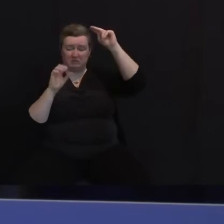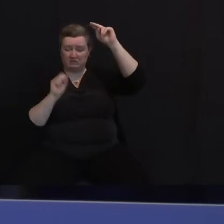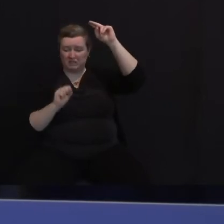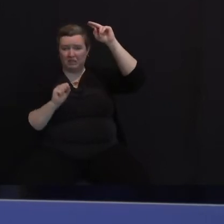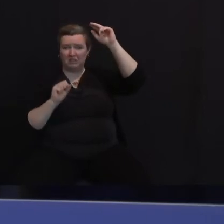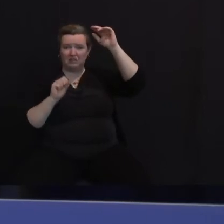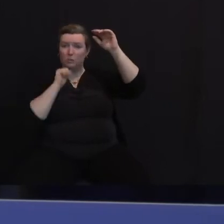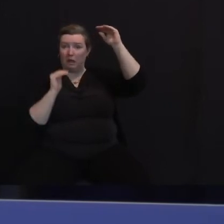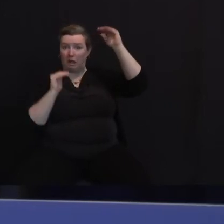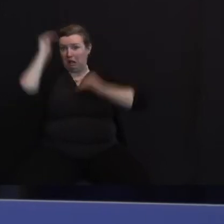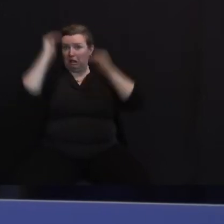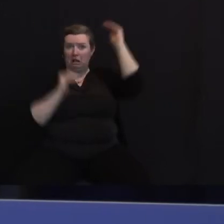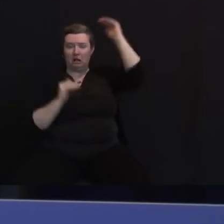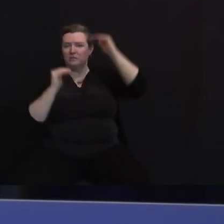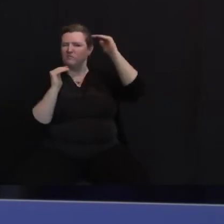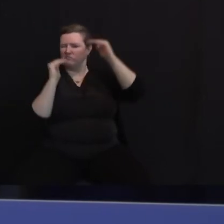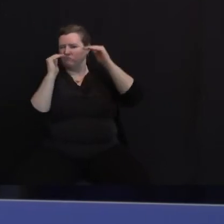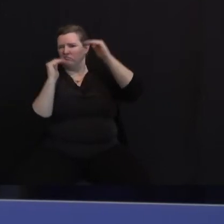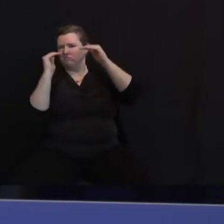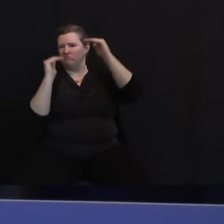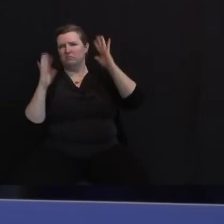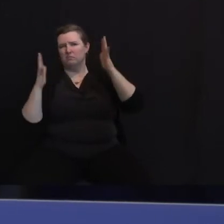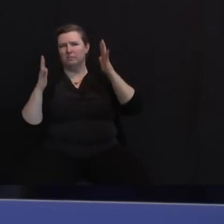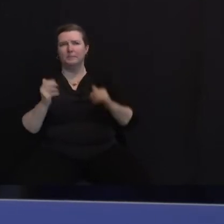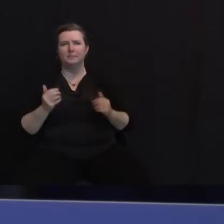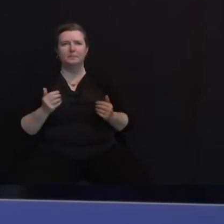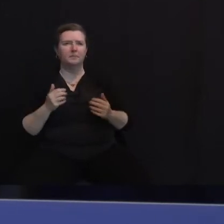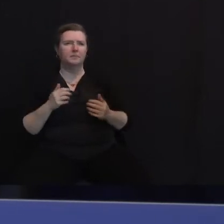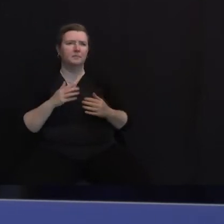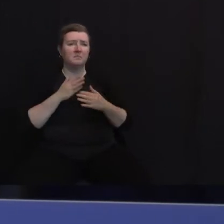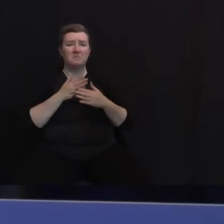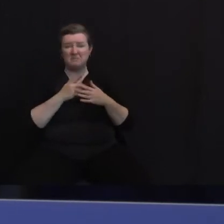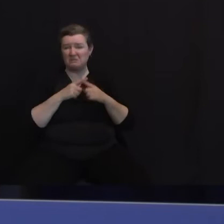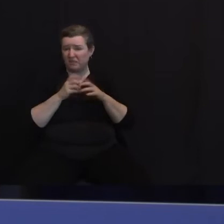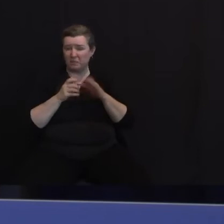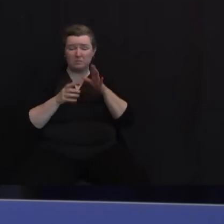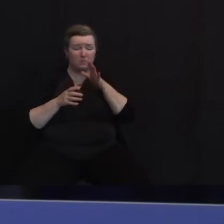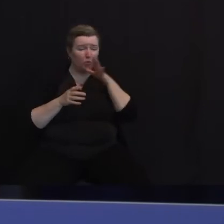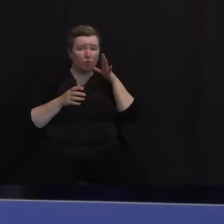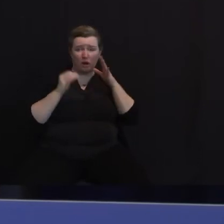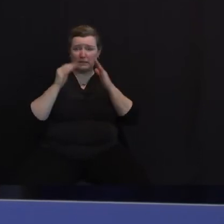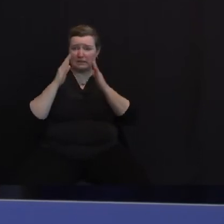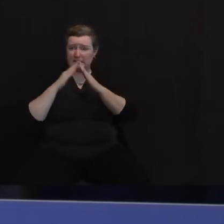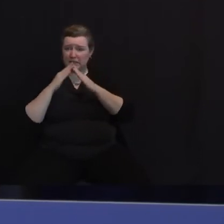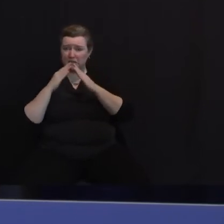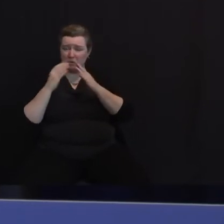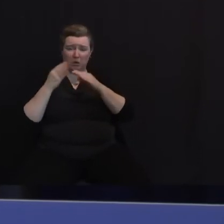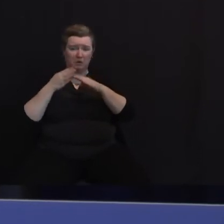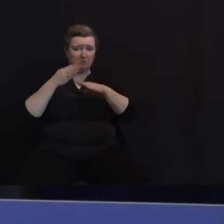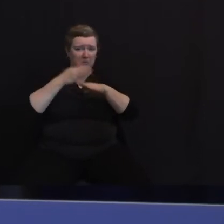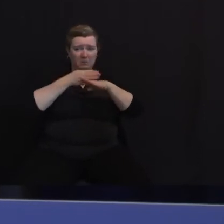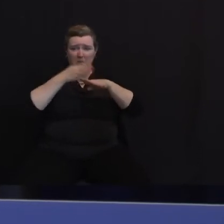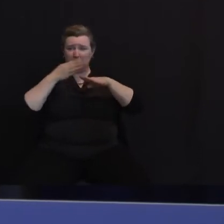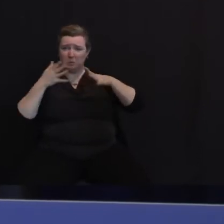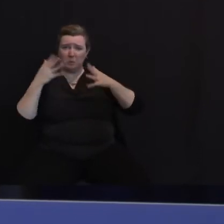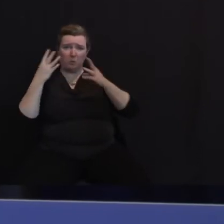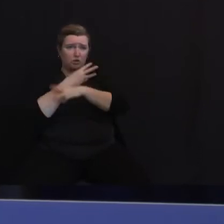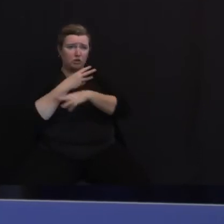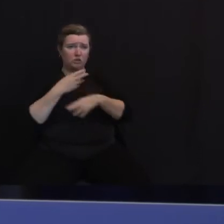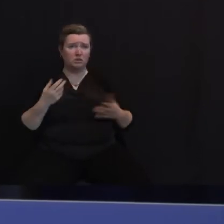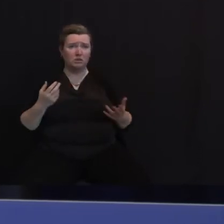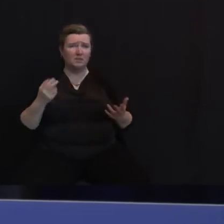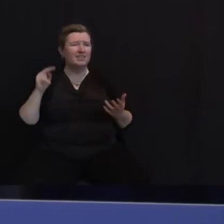distinction necessarily rural, suburban, urban? No, there's no actual designation in New Jersey for rural hospitals. Yeah. Yeah,